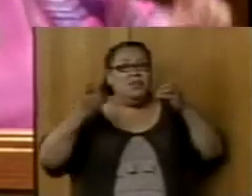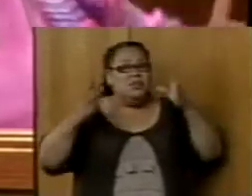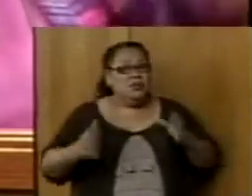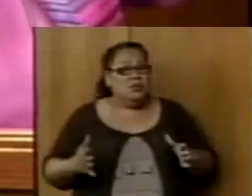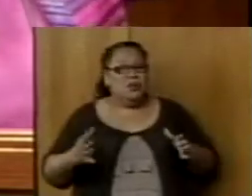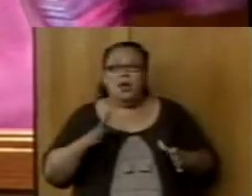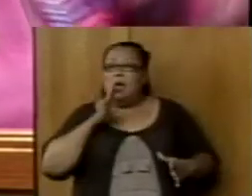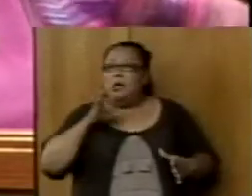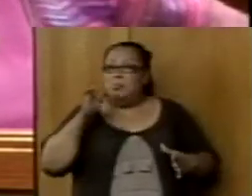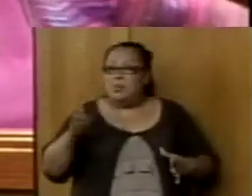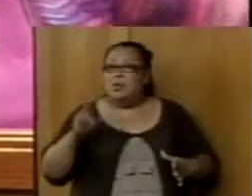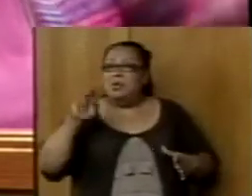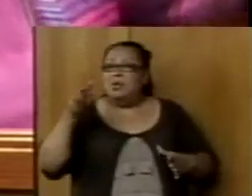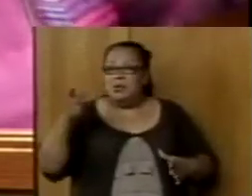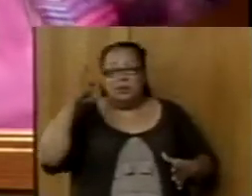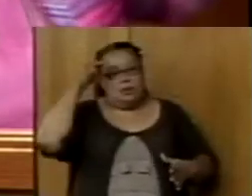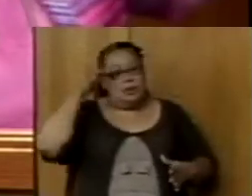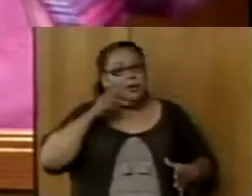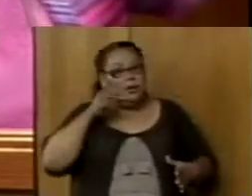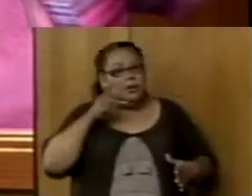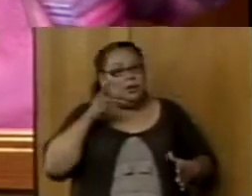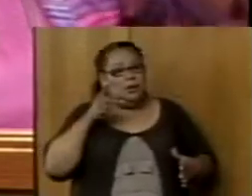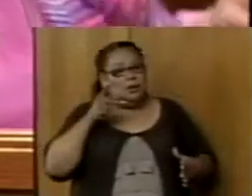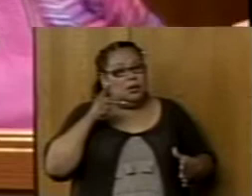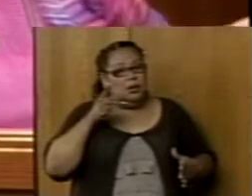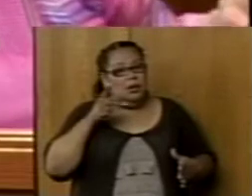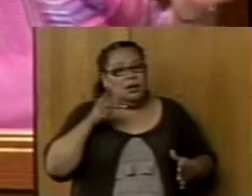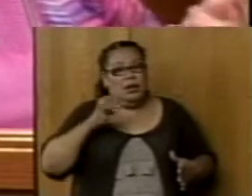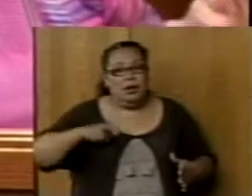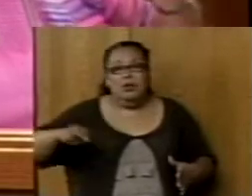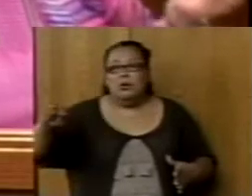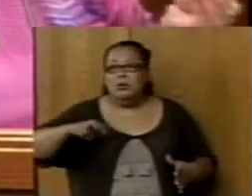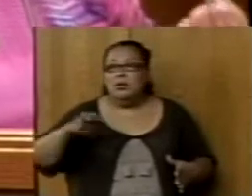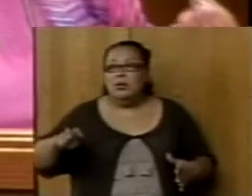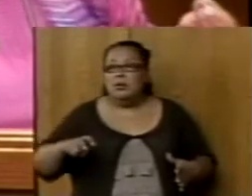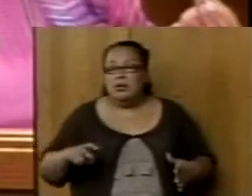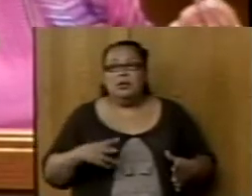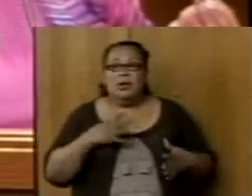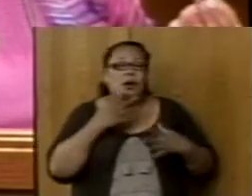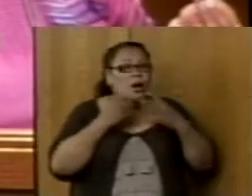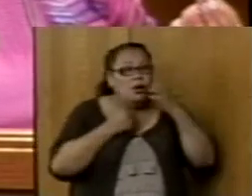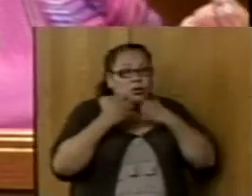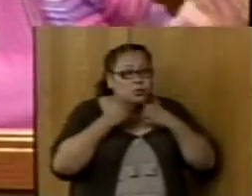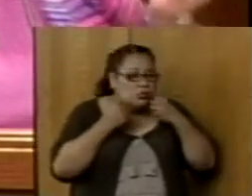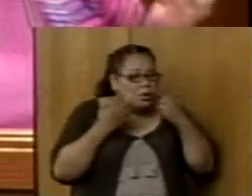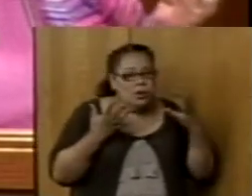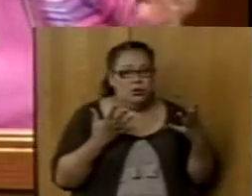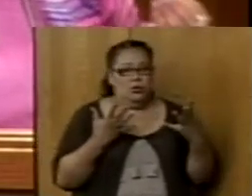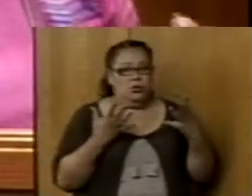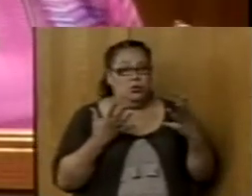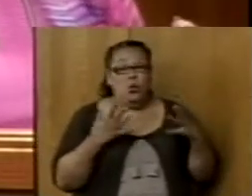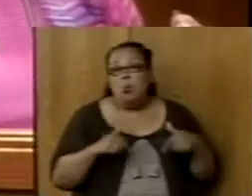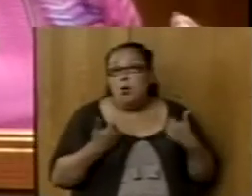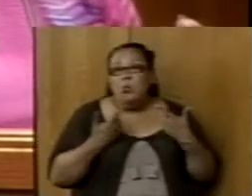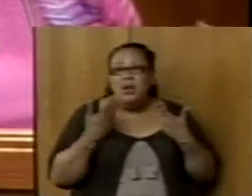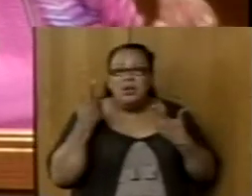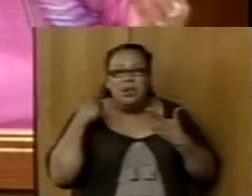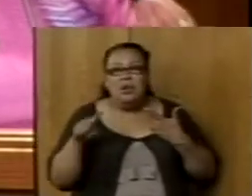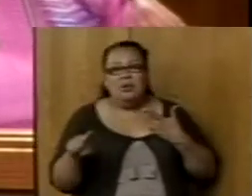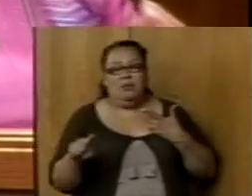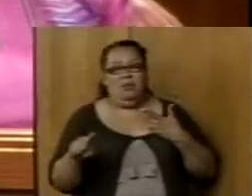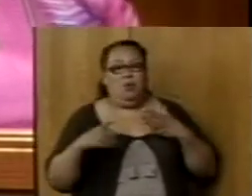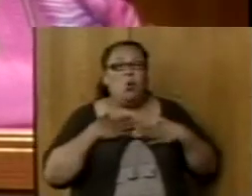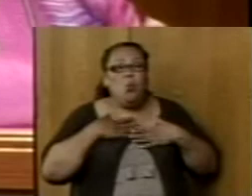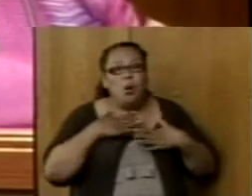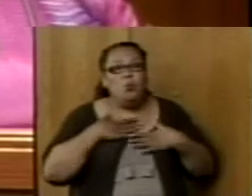driver as being the second parent and are transporting our treasures, what we live for, what